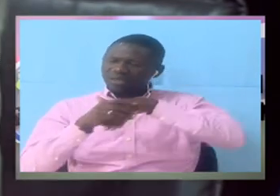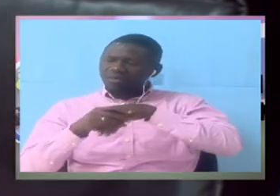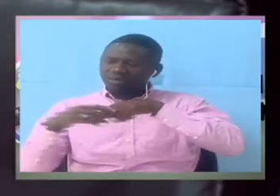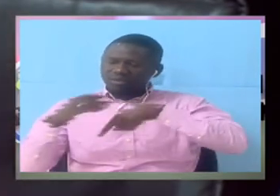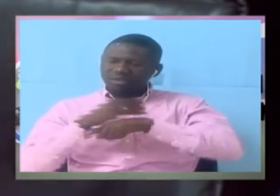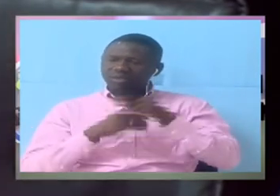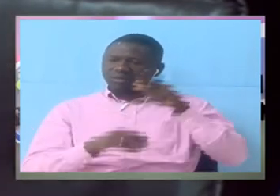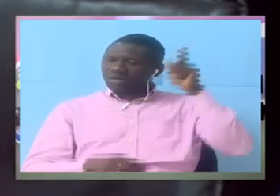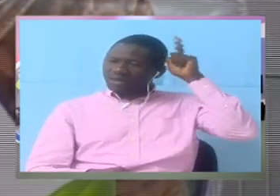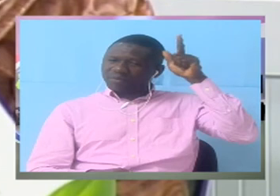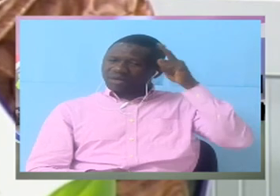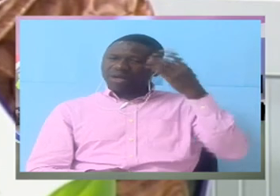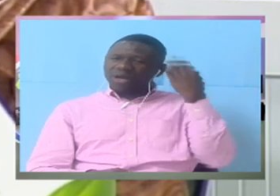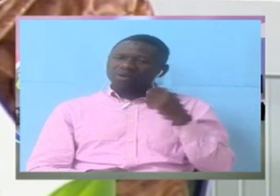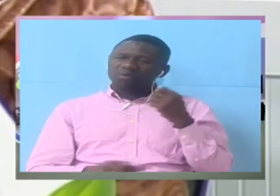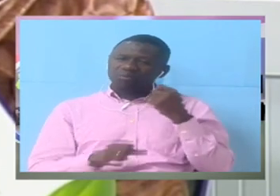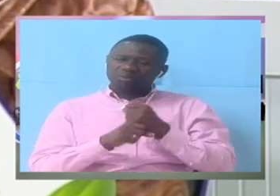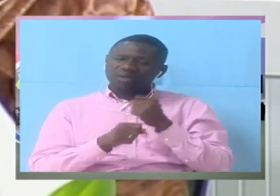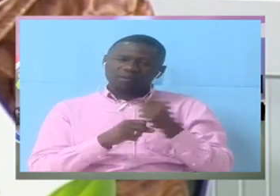powerful